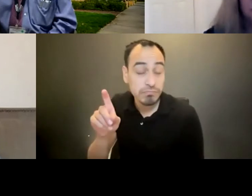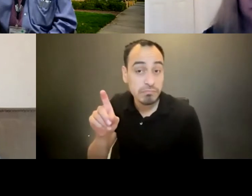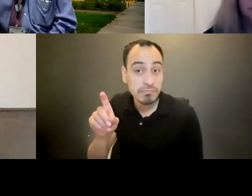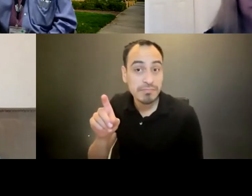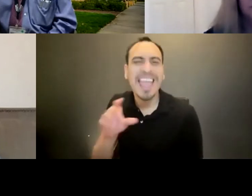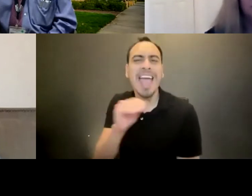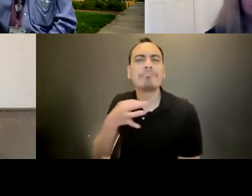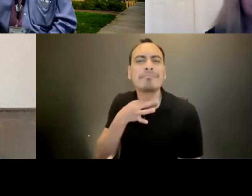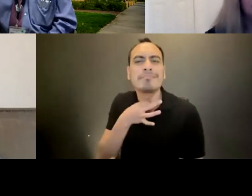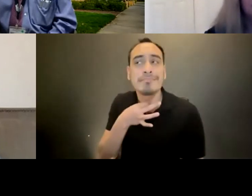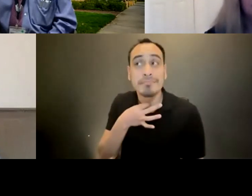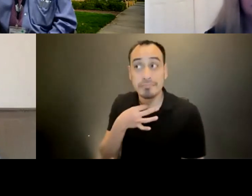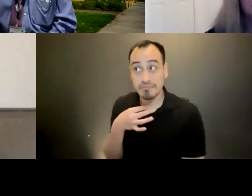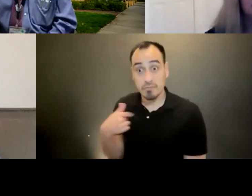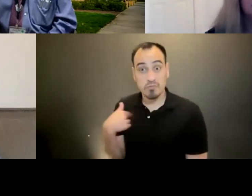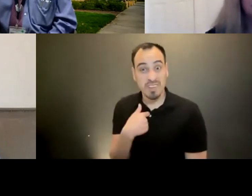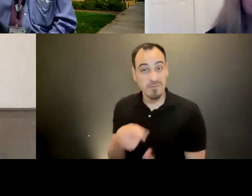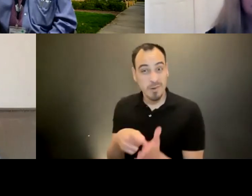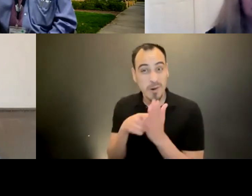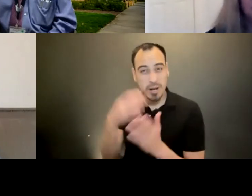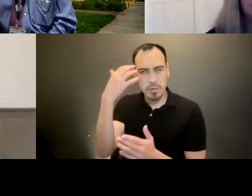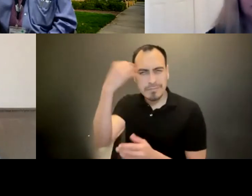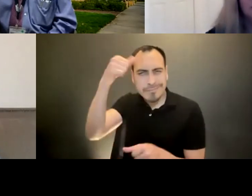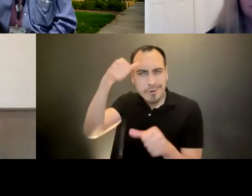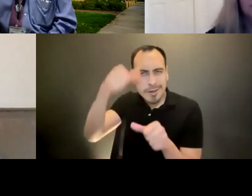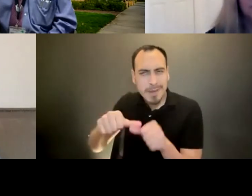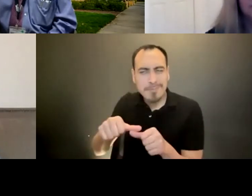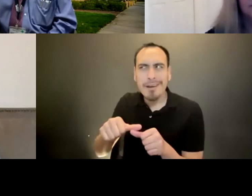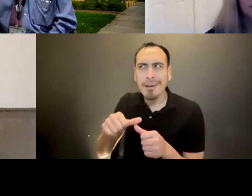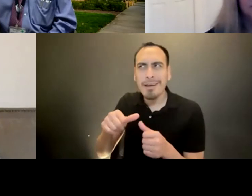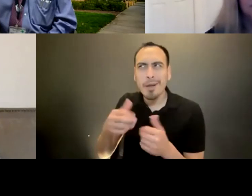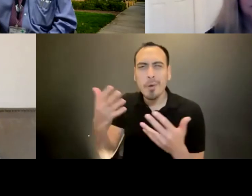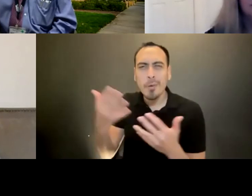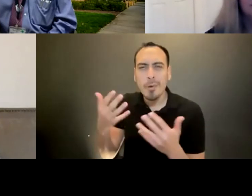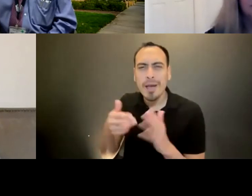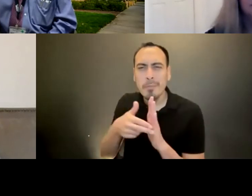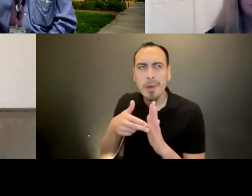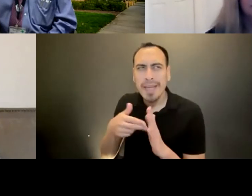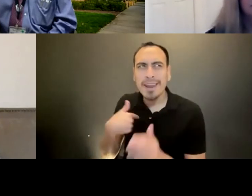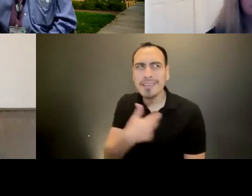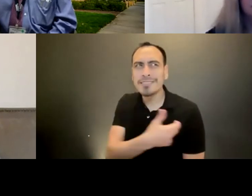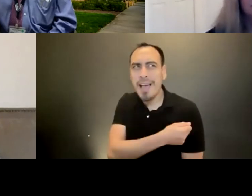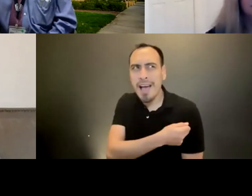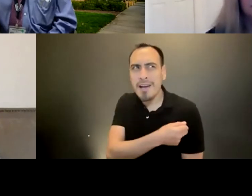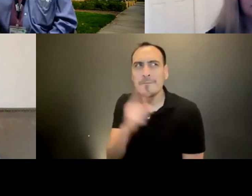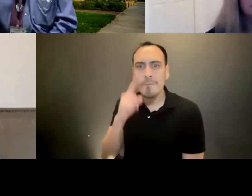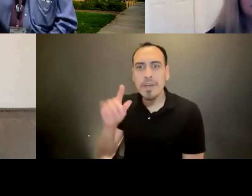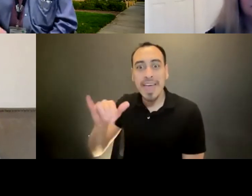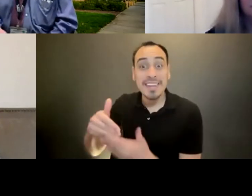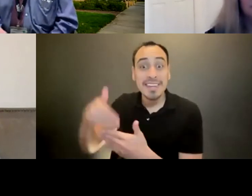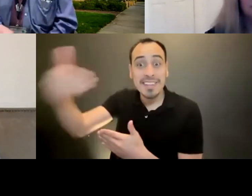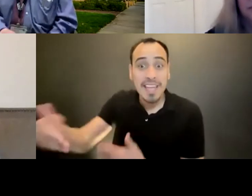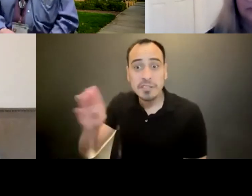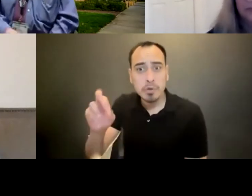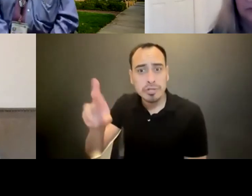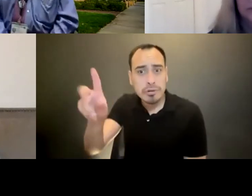remember what manufacturer we got a dose from previously for that booster? Yeah, so